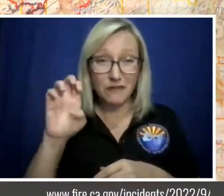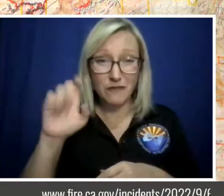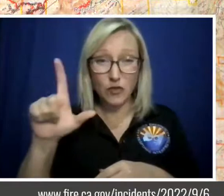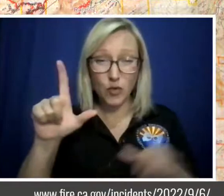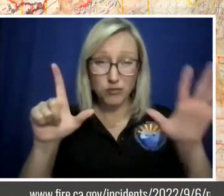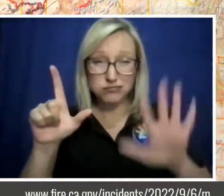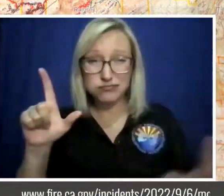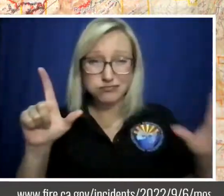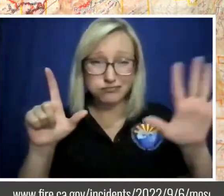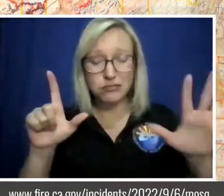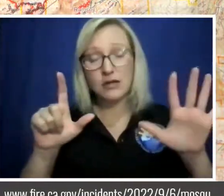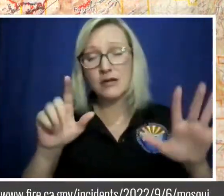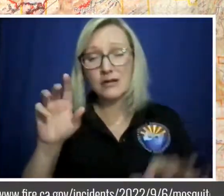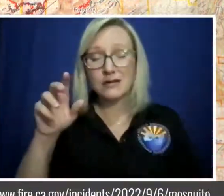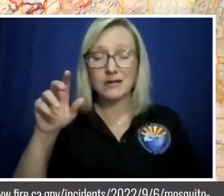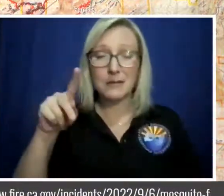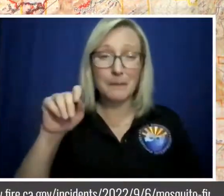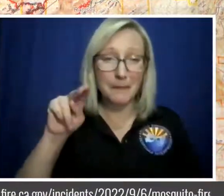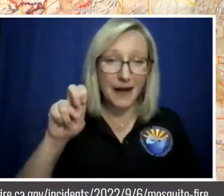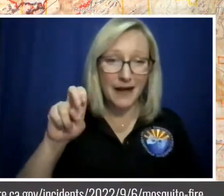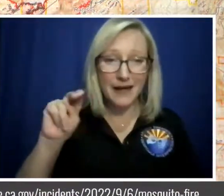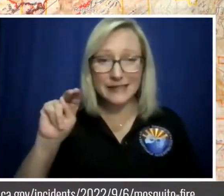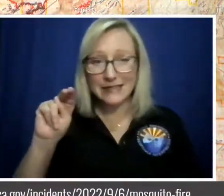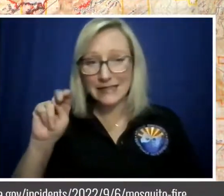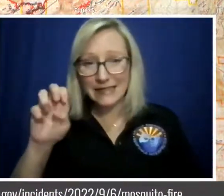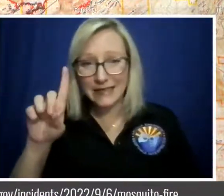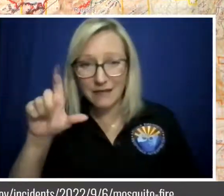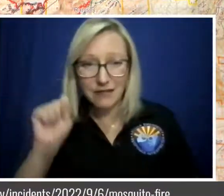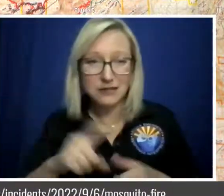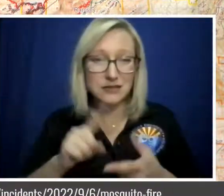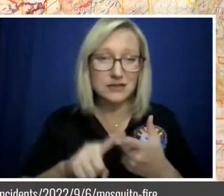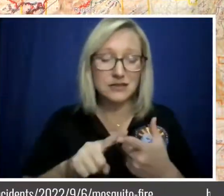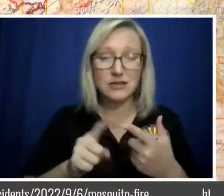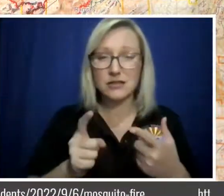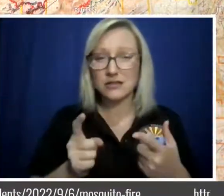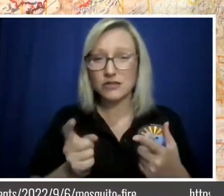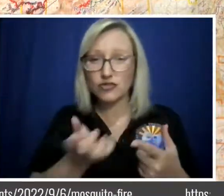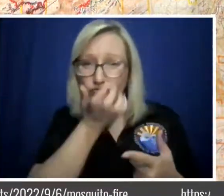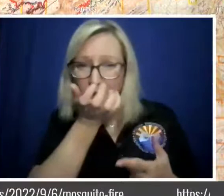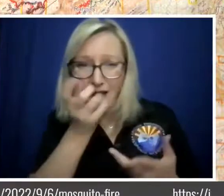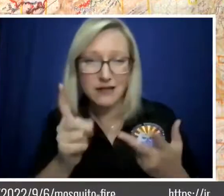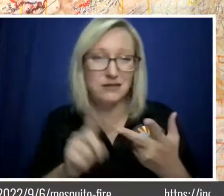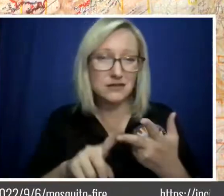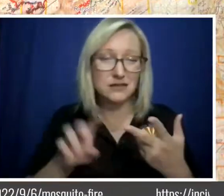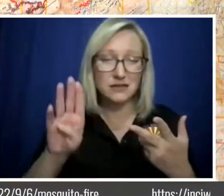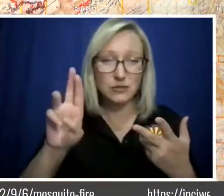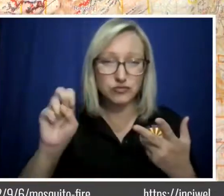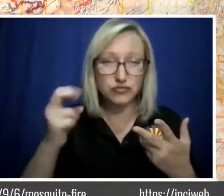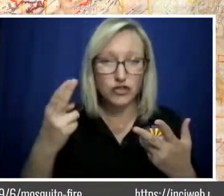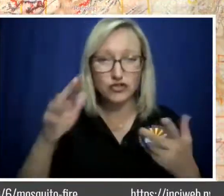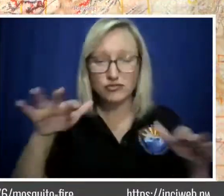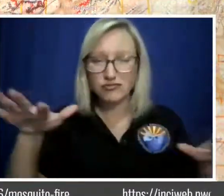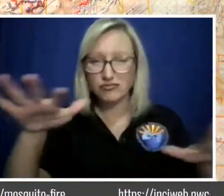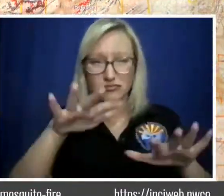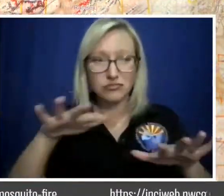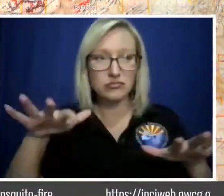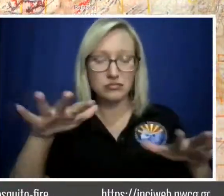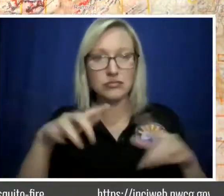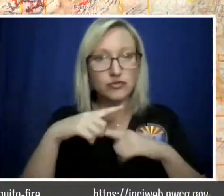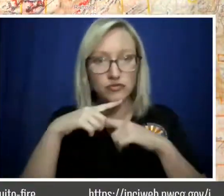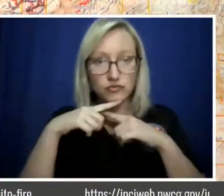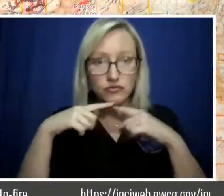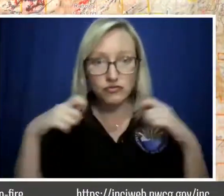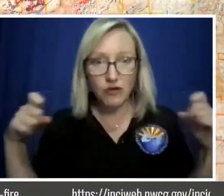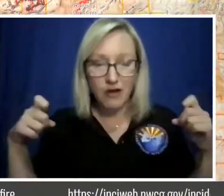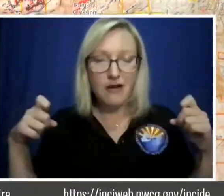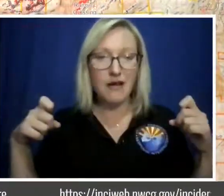the grasses, the brush, this kind of rain coming in, yeah, it's going to put them out, and it's going to look out for all intents and purposes. But all those